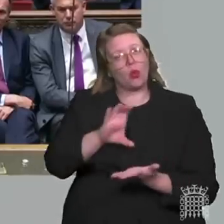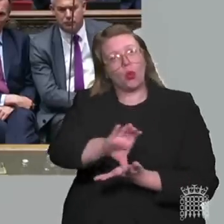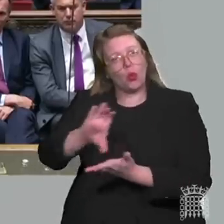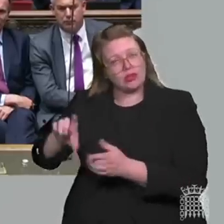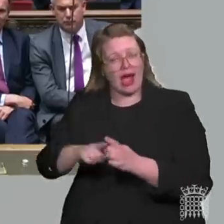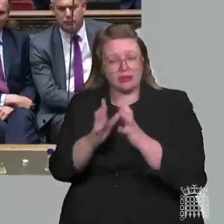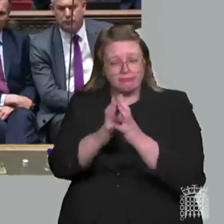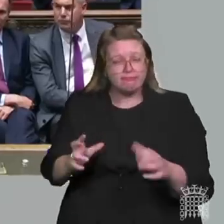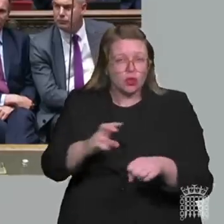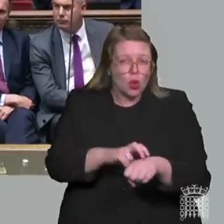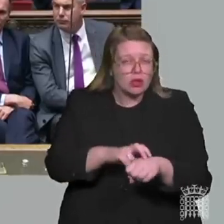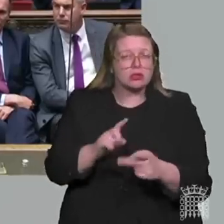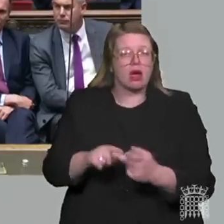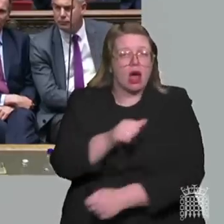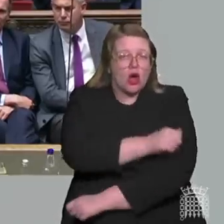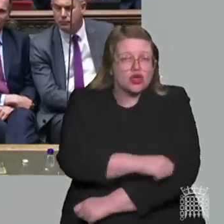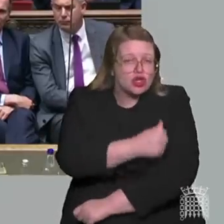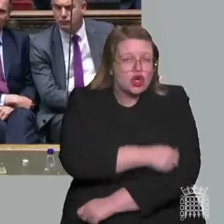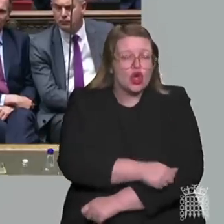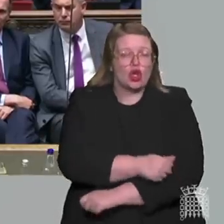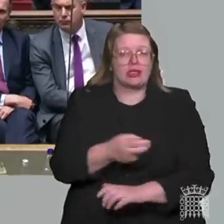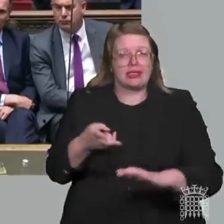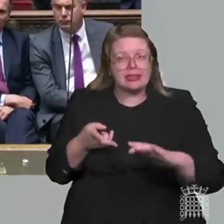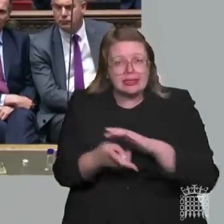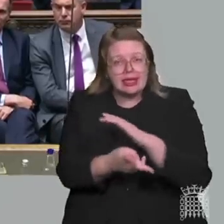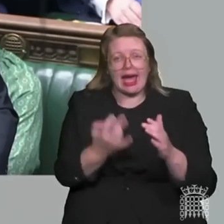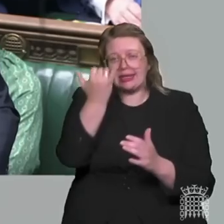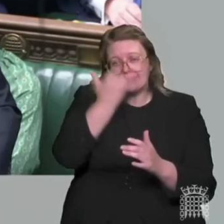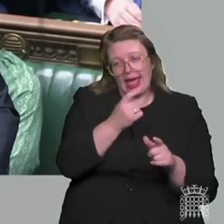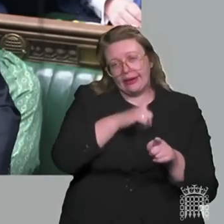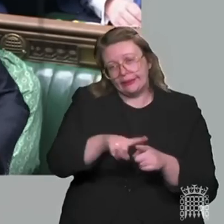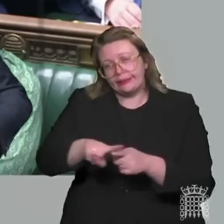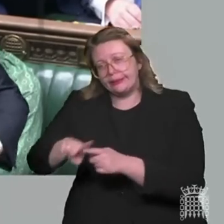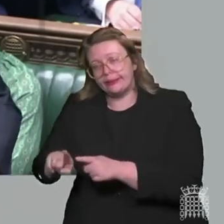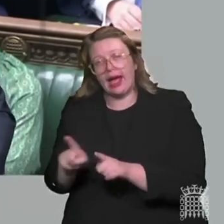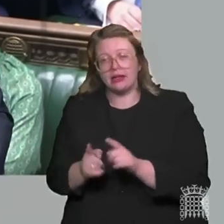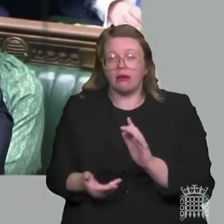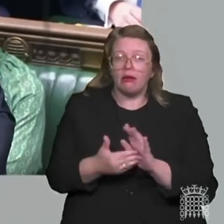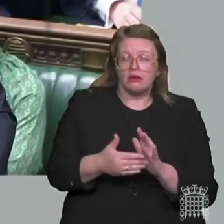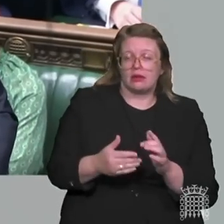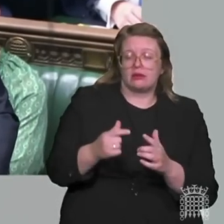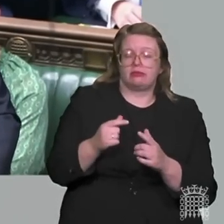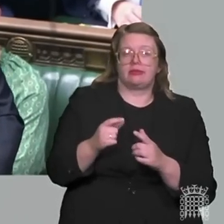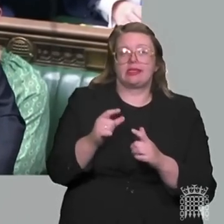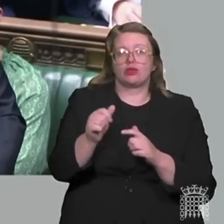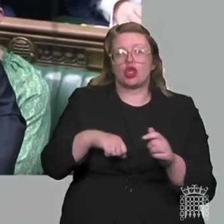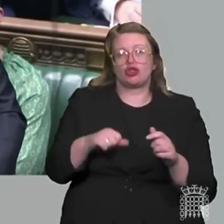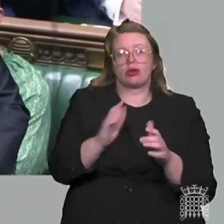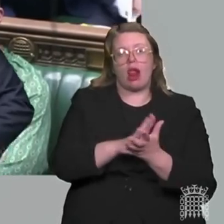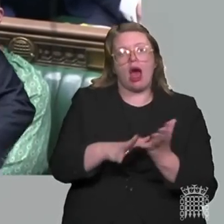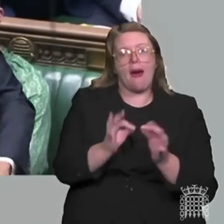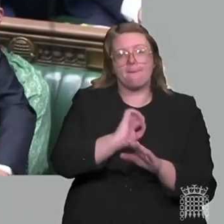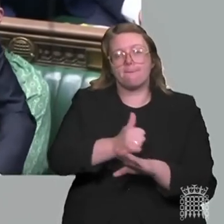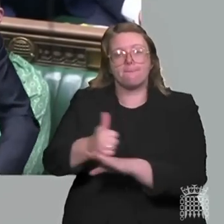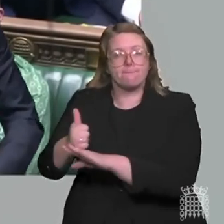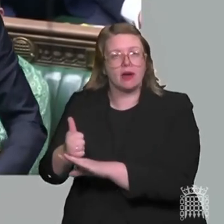nurses, more diagnostic scans to identify cancers earlier, and with elective surgical hubs to get the wait lists down. We're starting to see